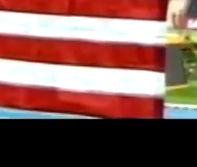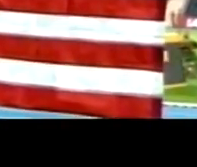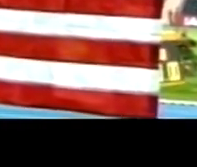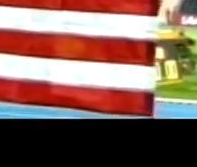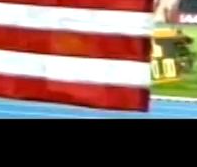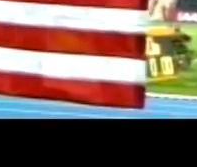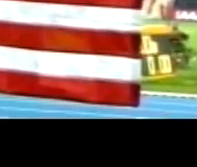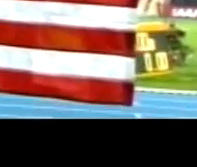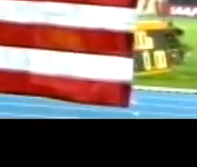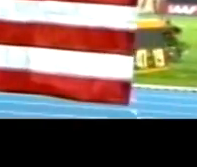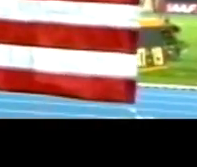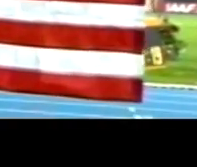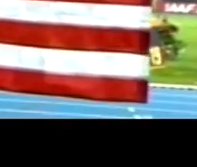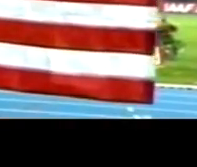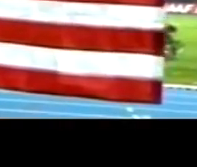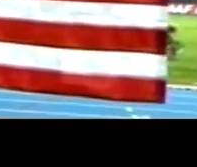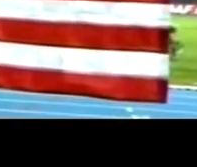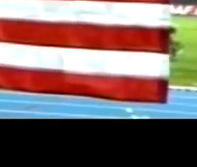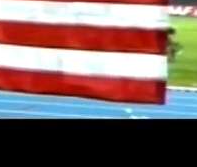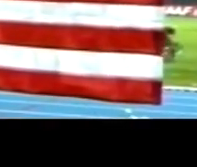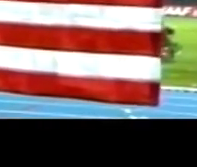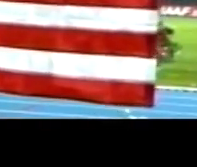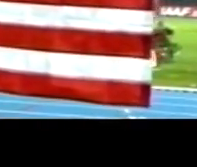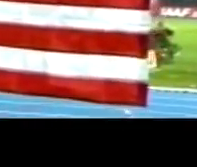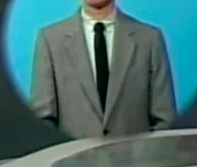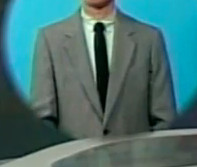was close for the bronze, but Burke took it.